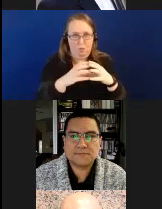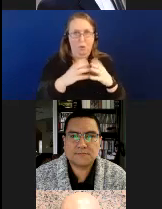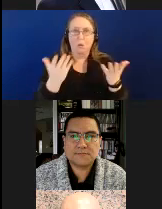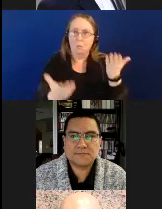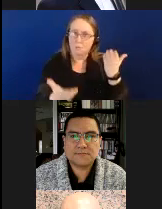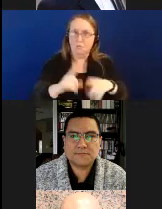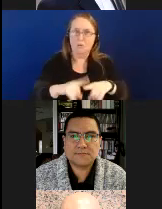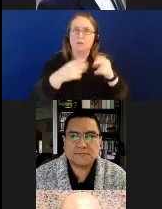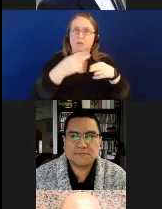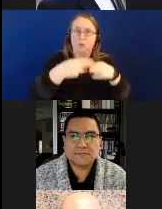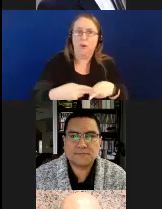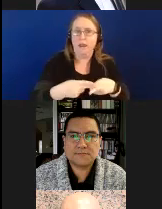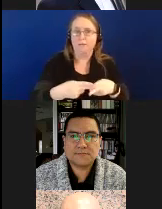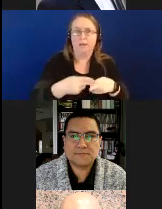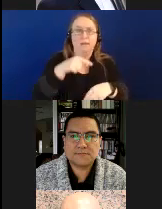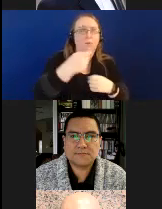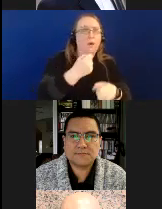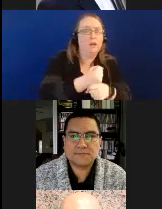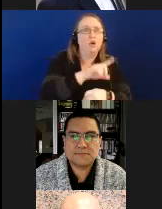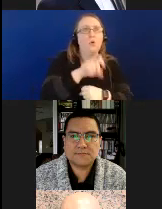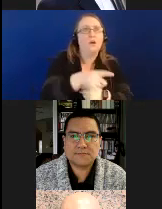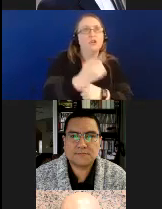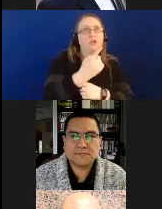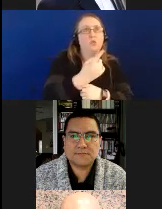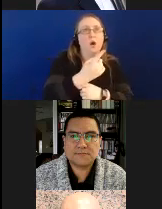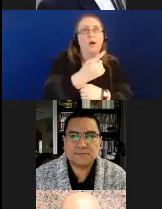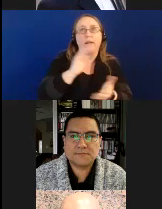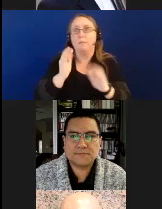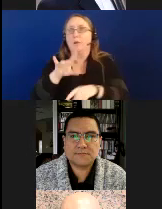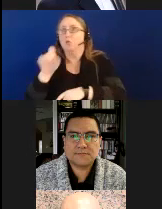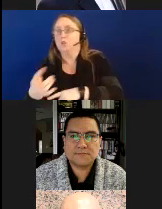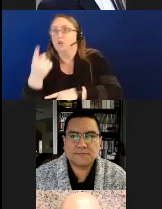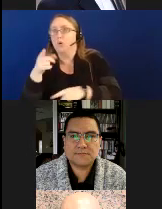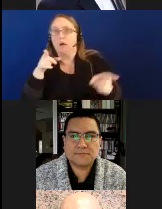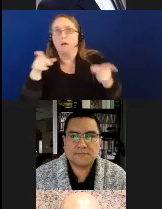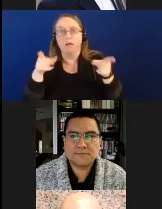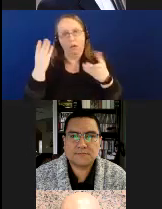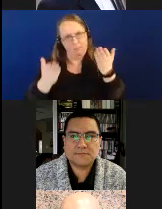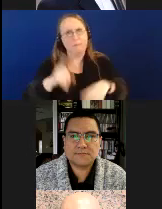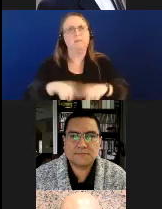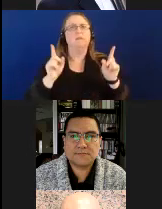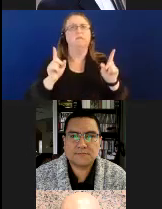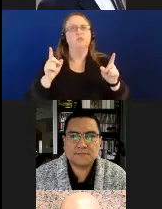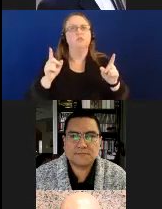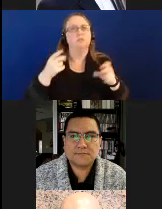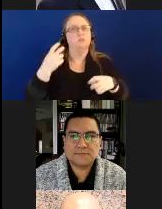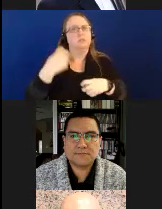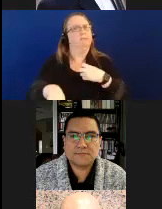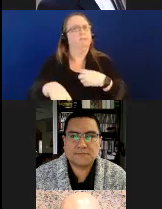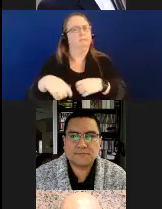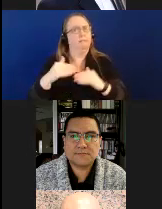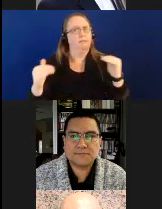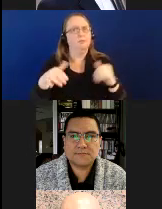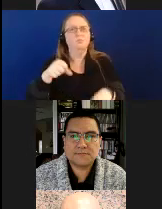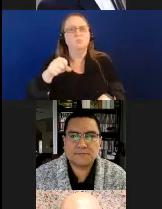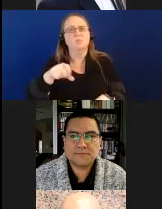one year to the next, right? Question one on this test versus question one on another test might be different difficulty levels. But